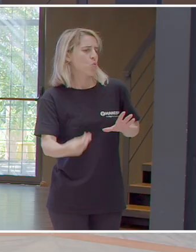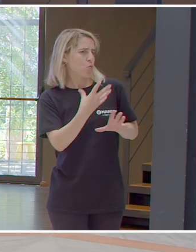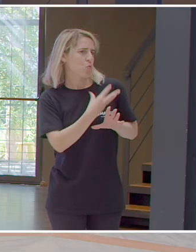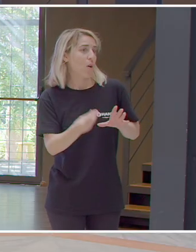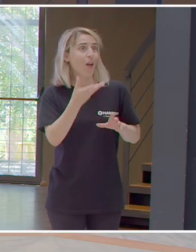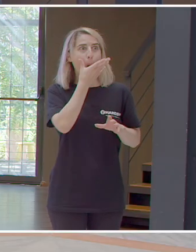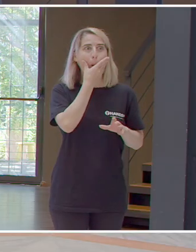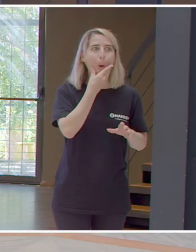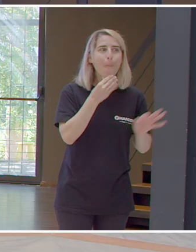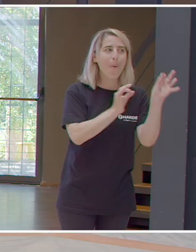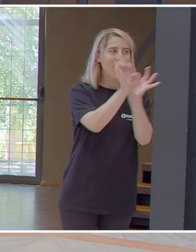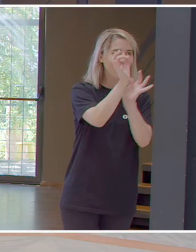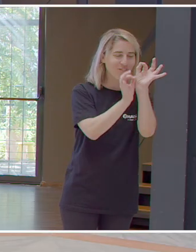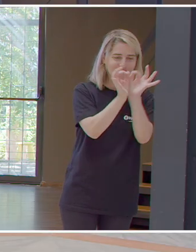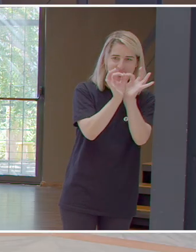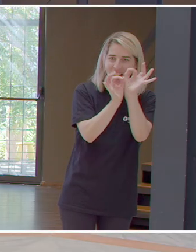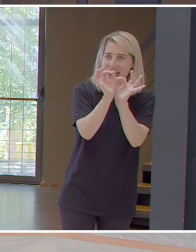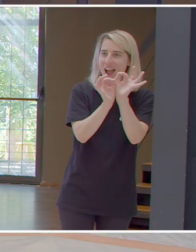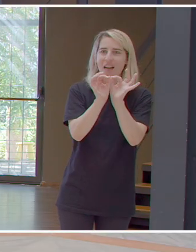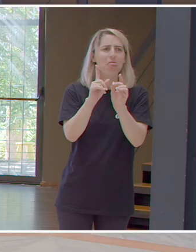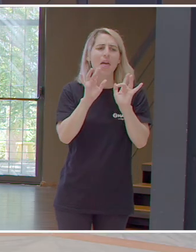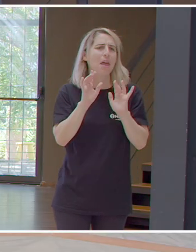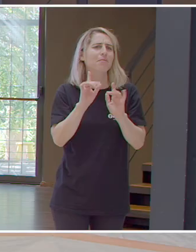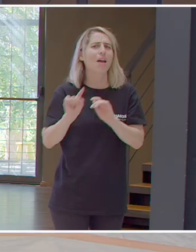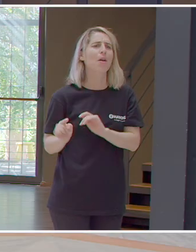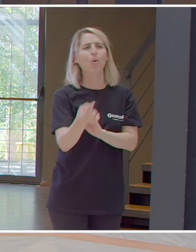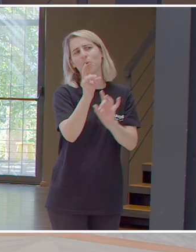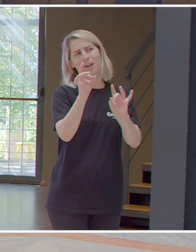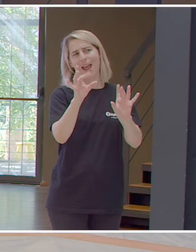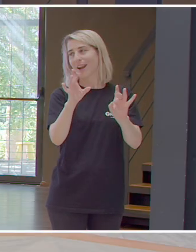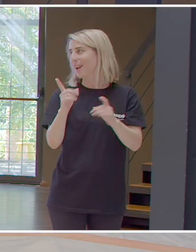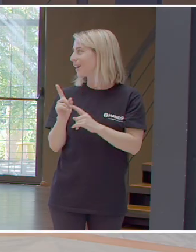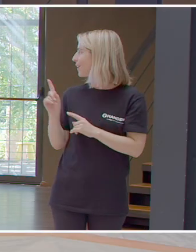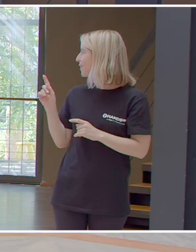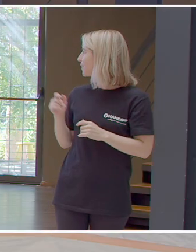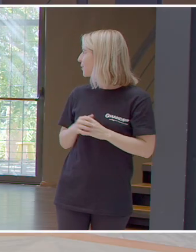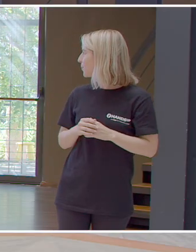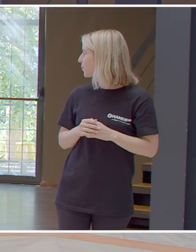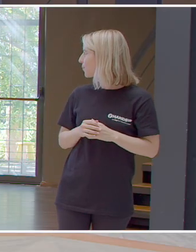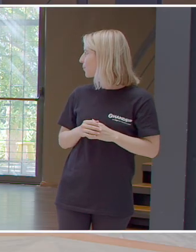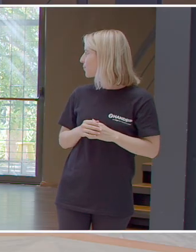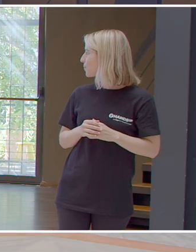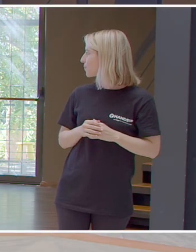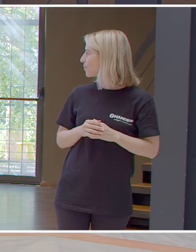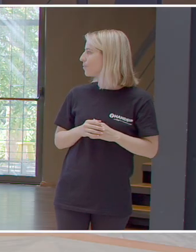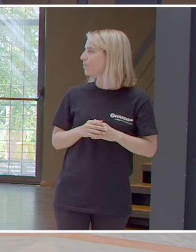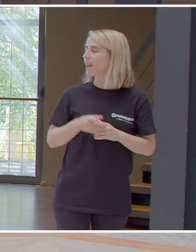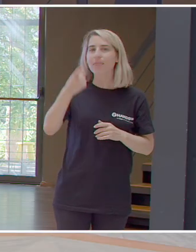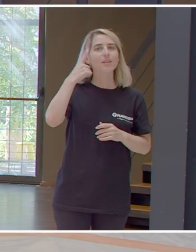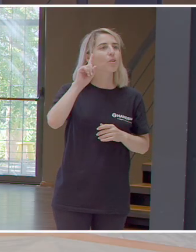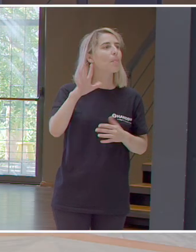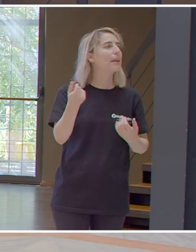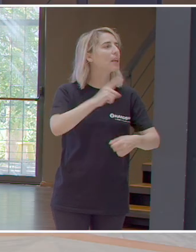very pretty and they're organized. They don't harm anyone. You have to trust me on that one, because I don't know if there's any other pathologist